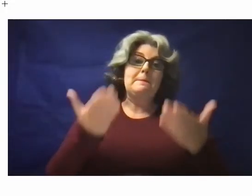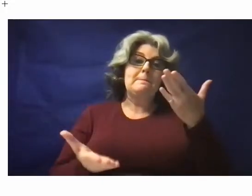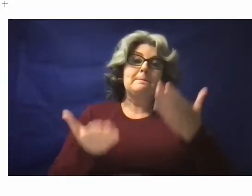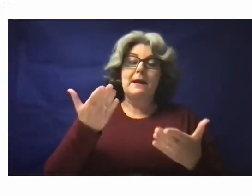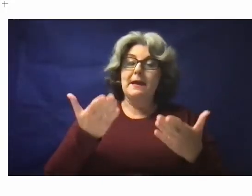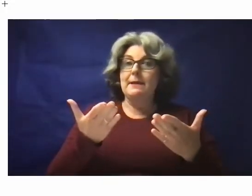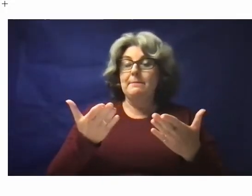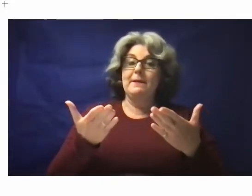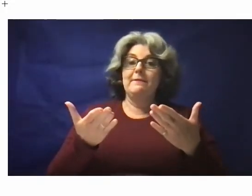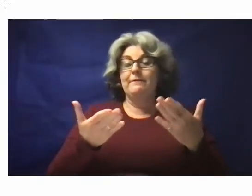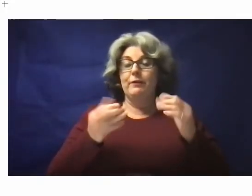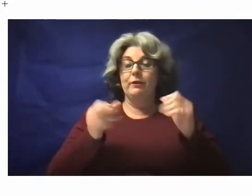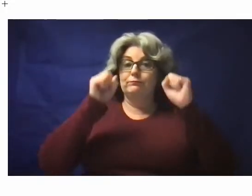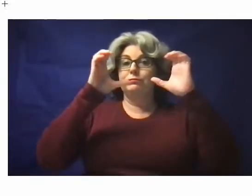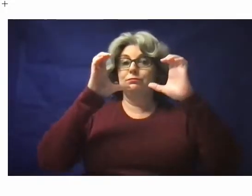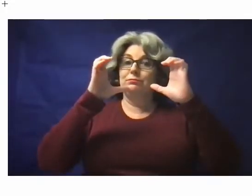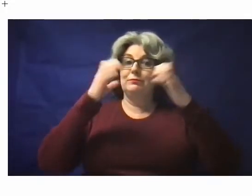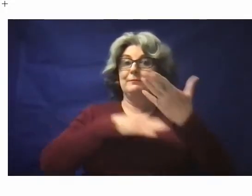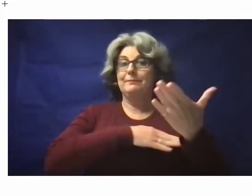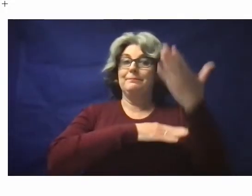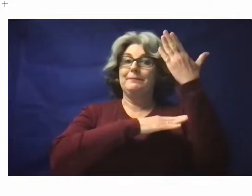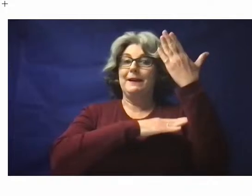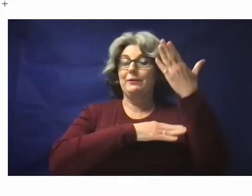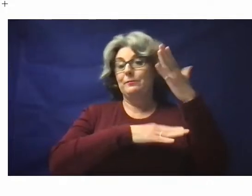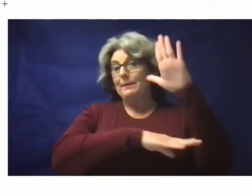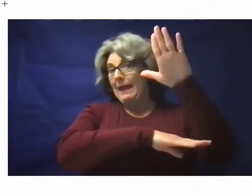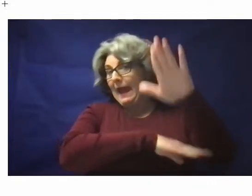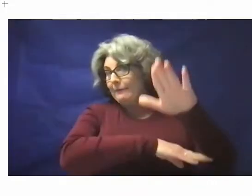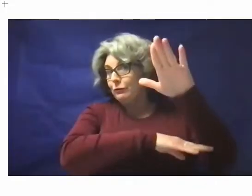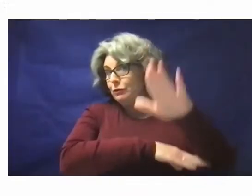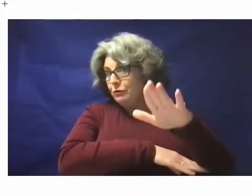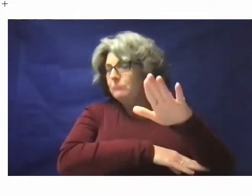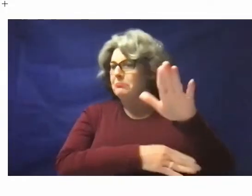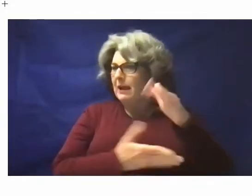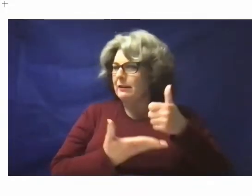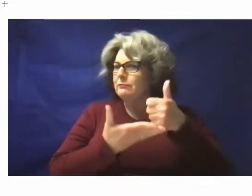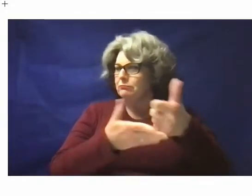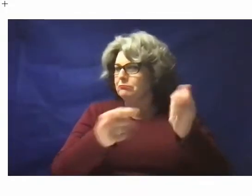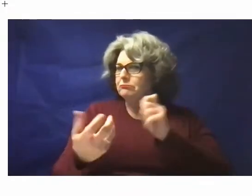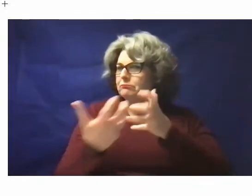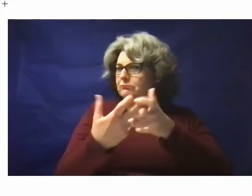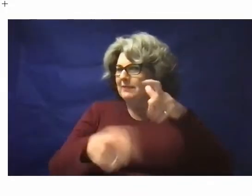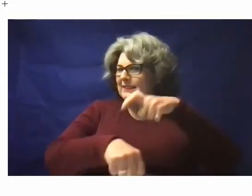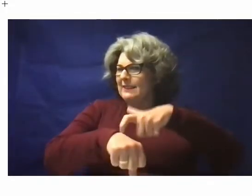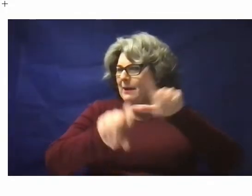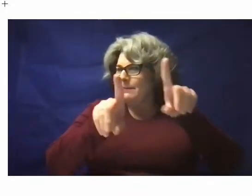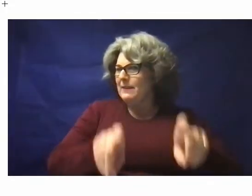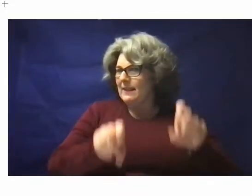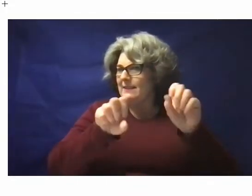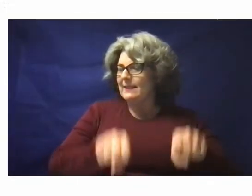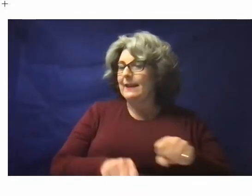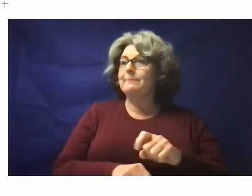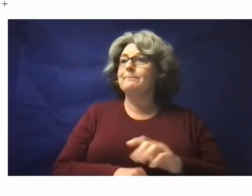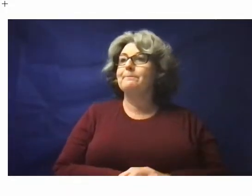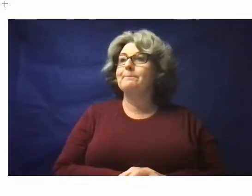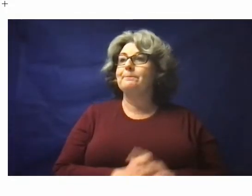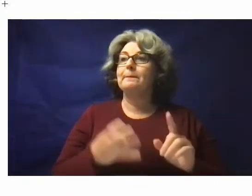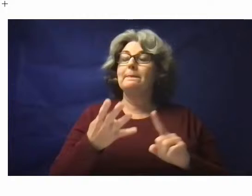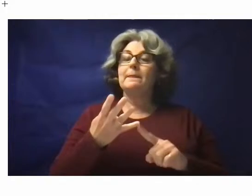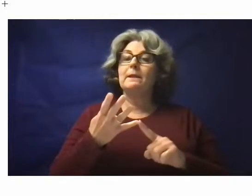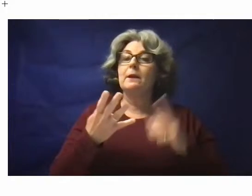the morning or in the afternoon, that can also be accommodated. Finally, the presentation format.